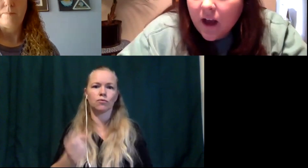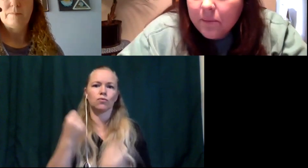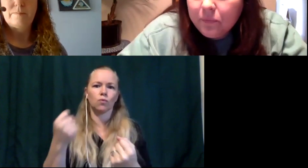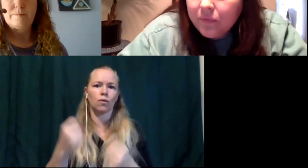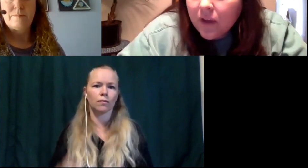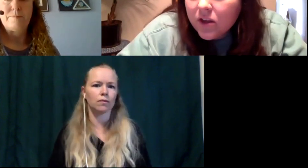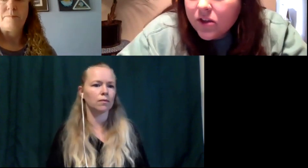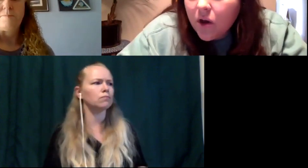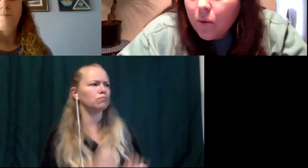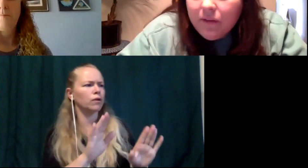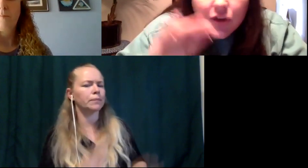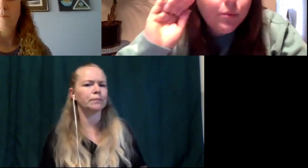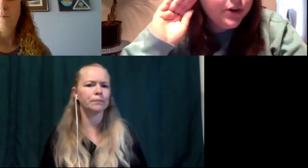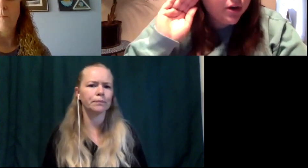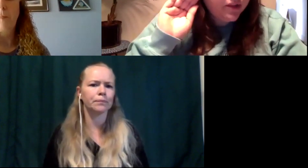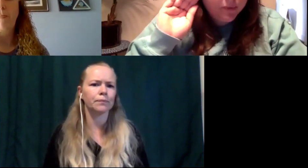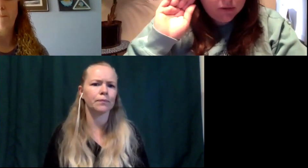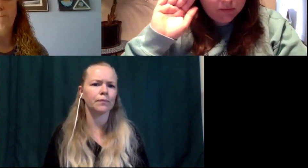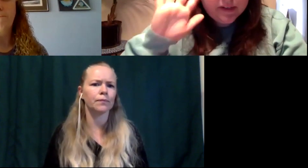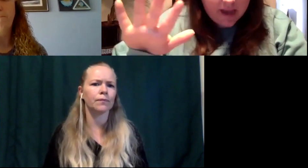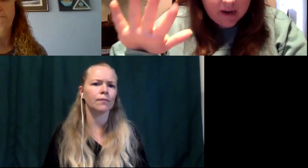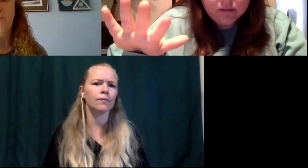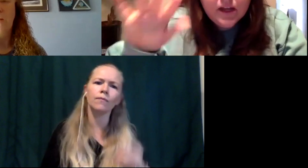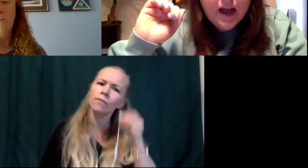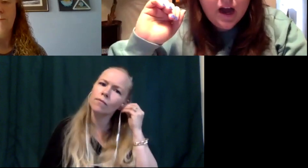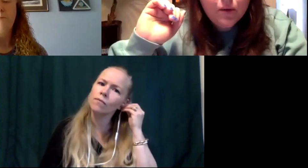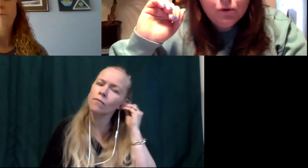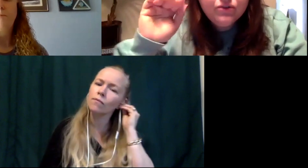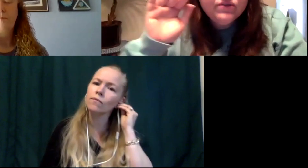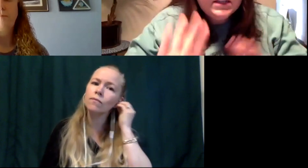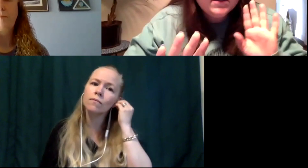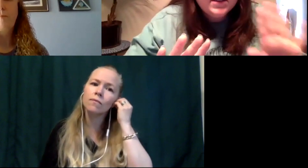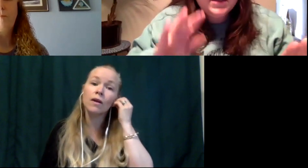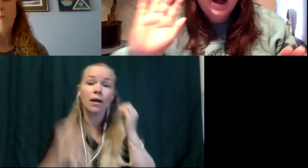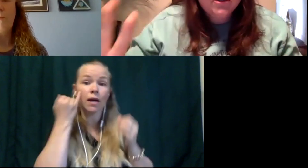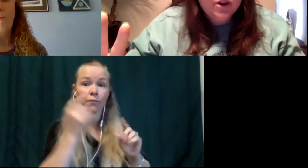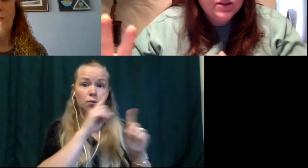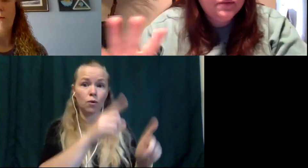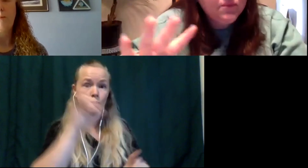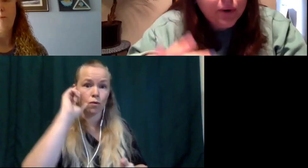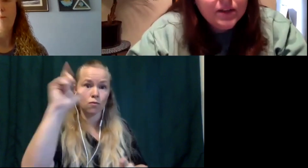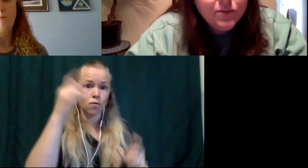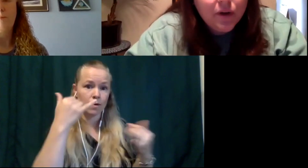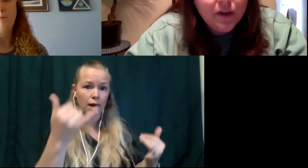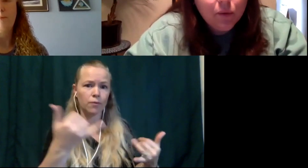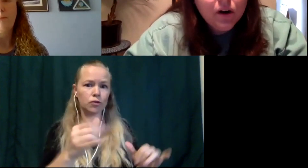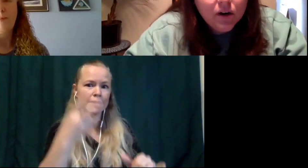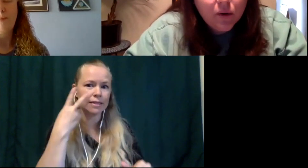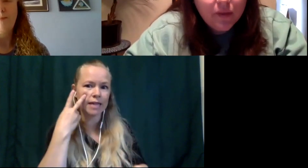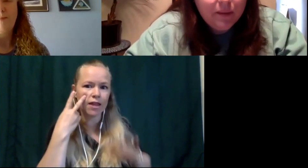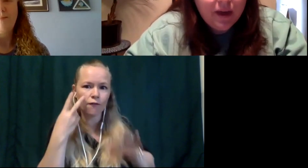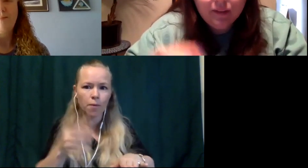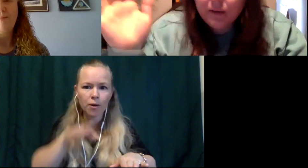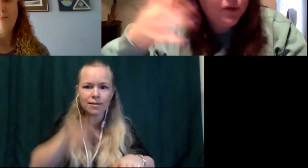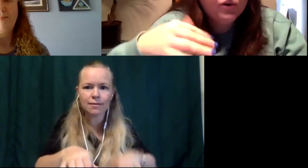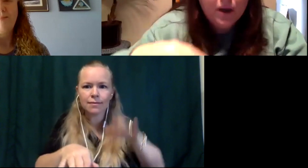Solid. So if you were to go to the moon now, would you still see the astronauts' footprints where they were, or